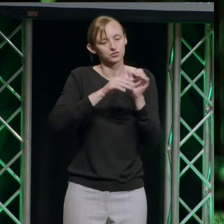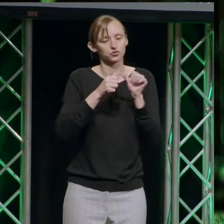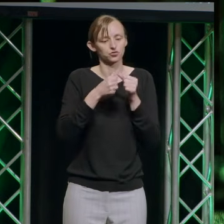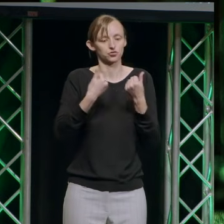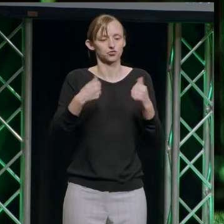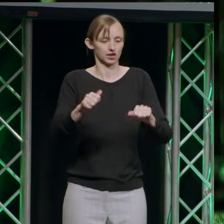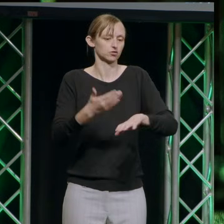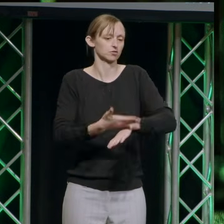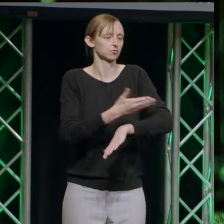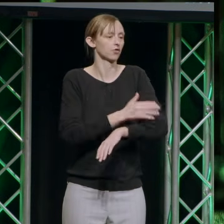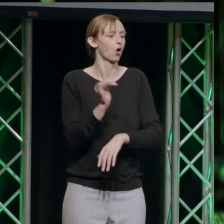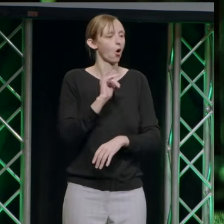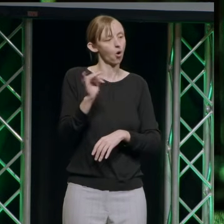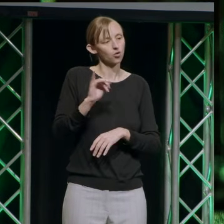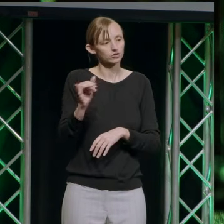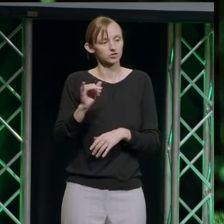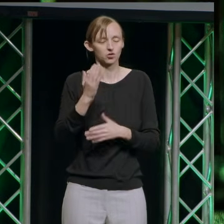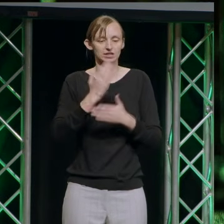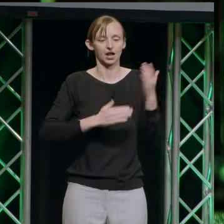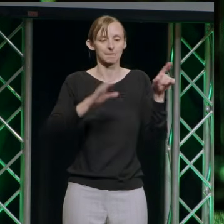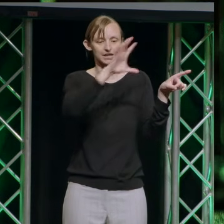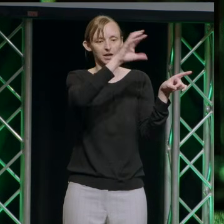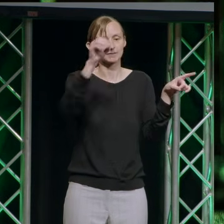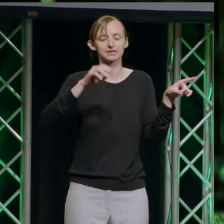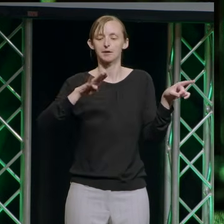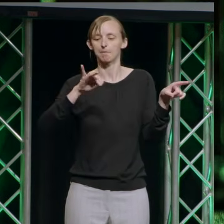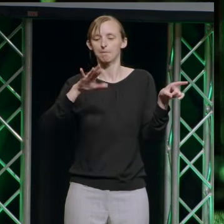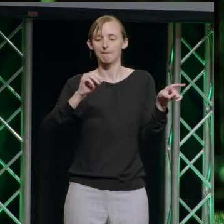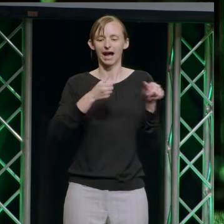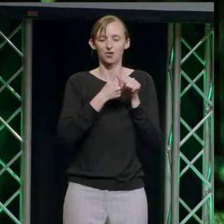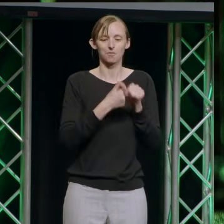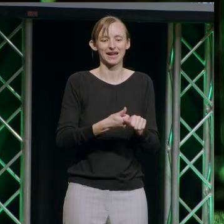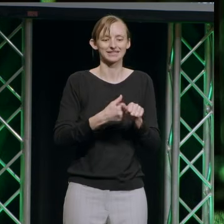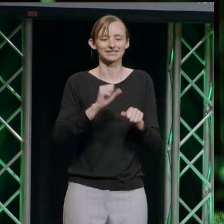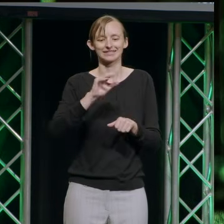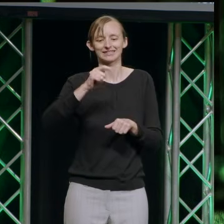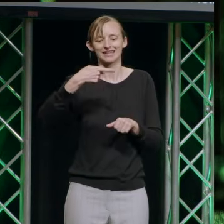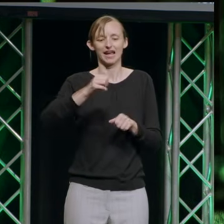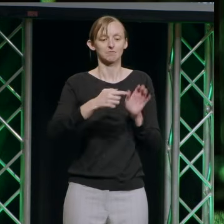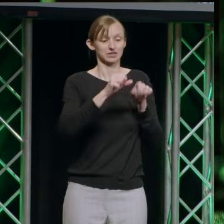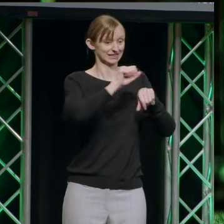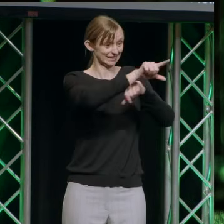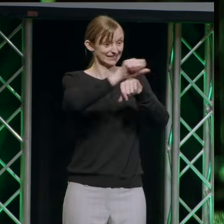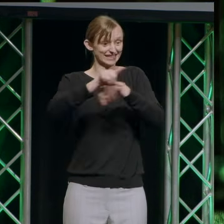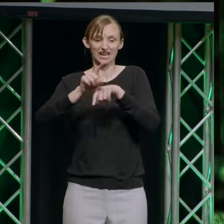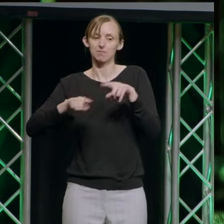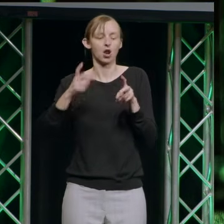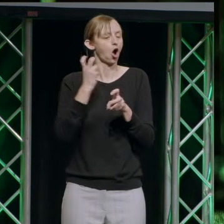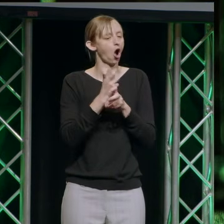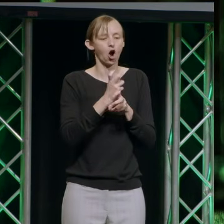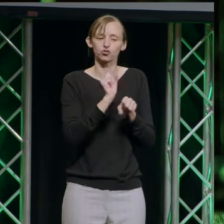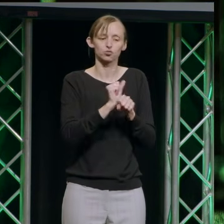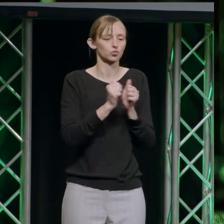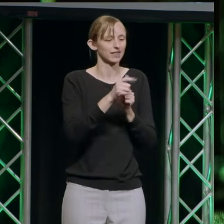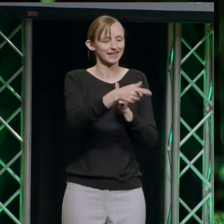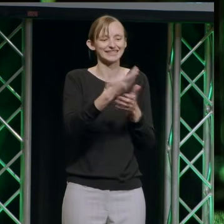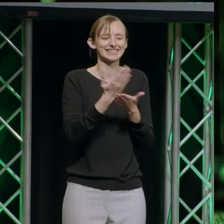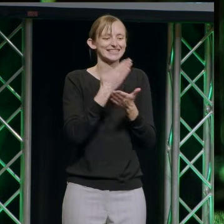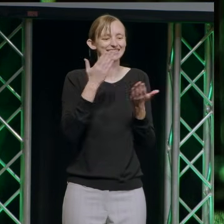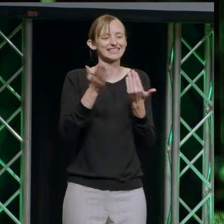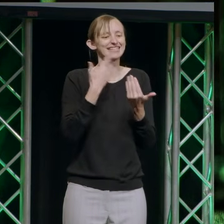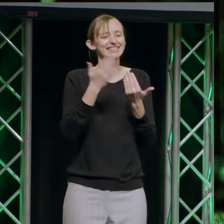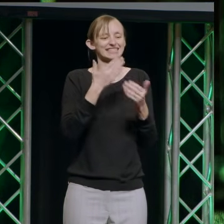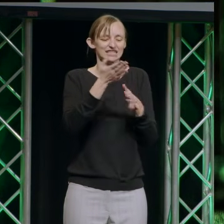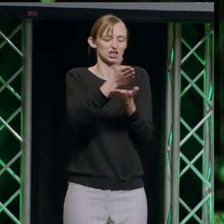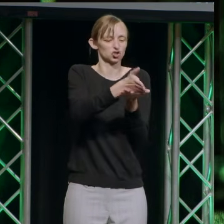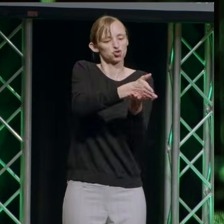also actually sent these brands some of the bio-based samples, and unfortunately, it's just very hard to work with. It cracks. So the goal